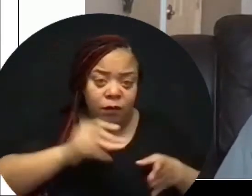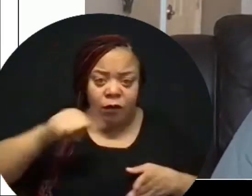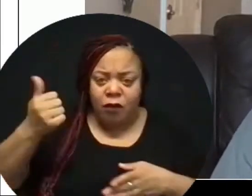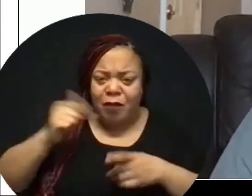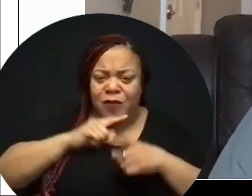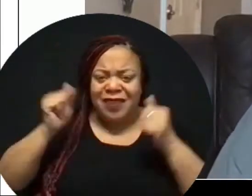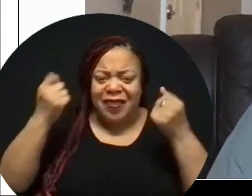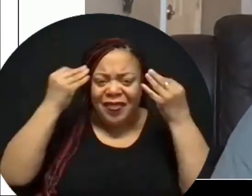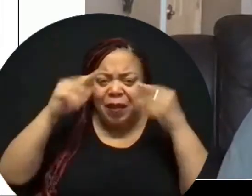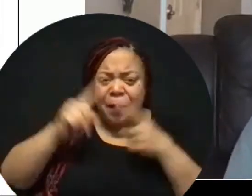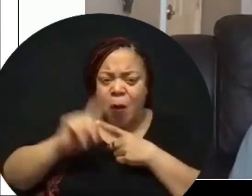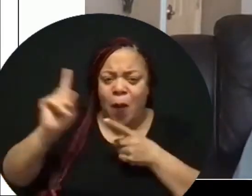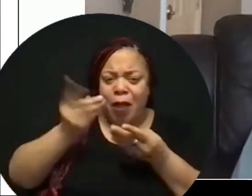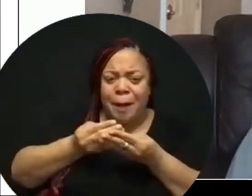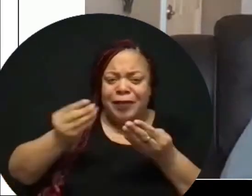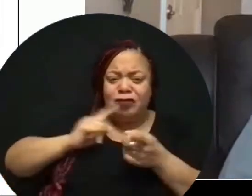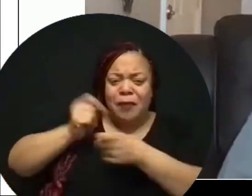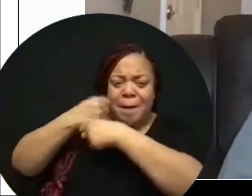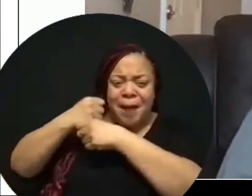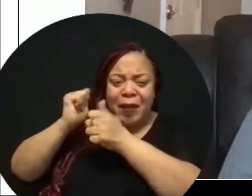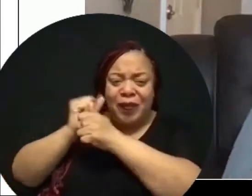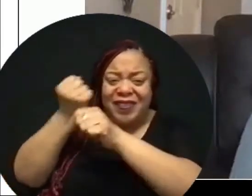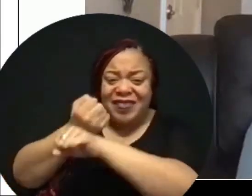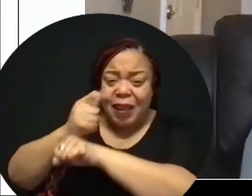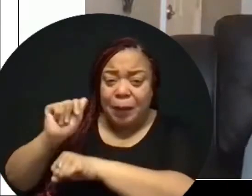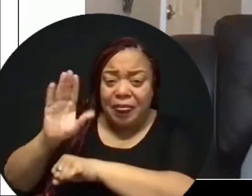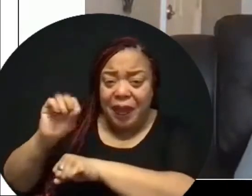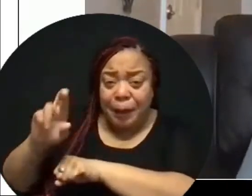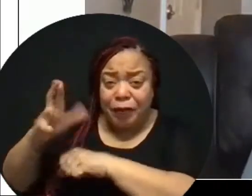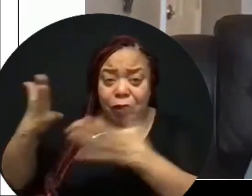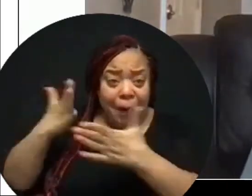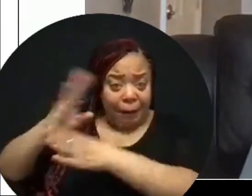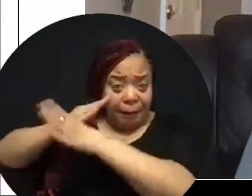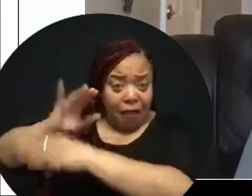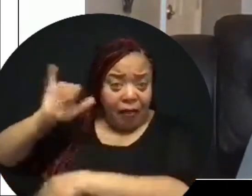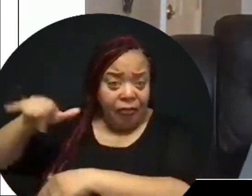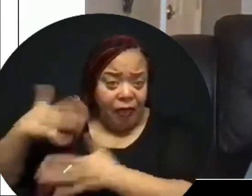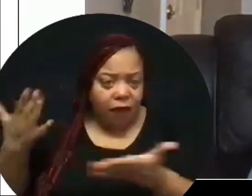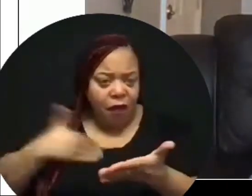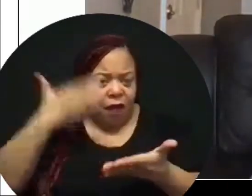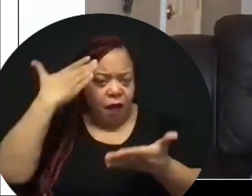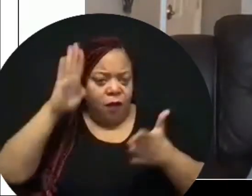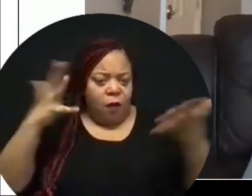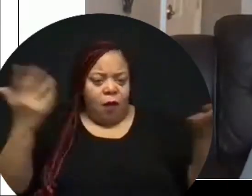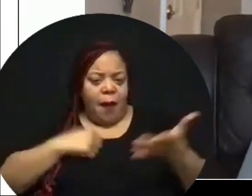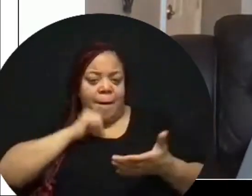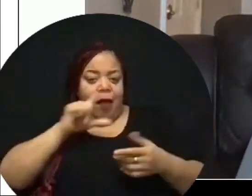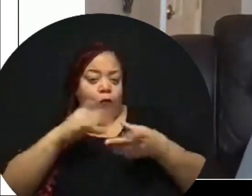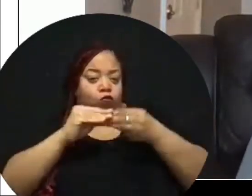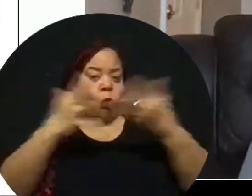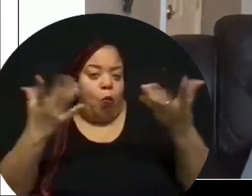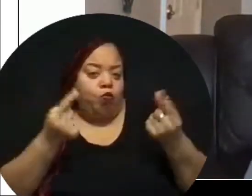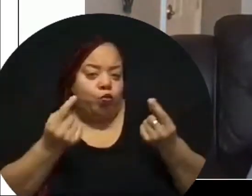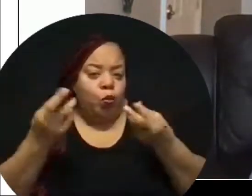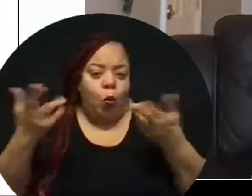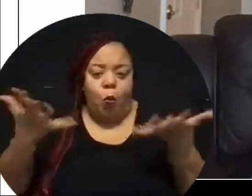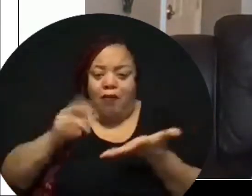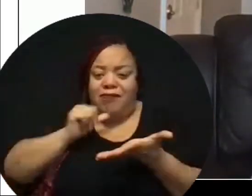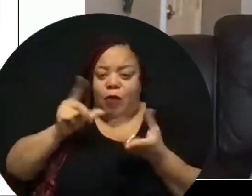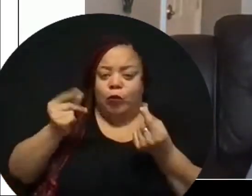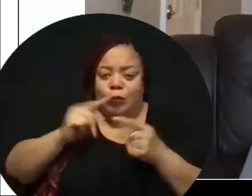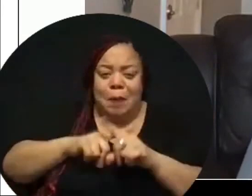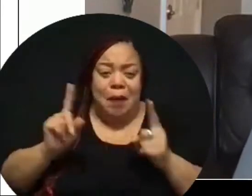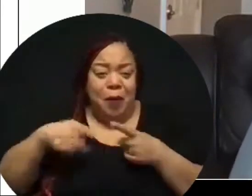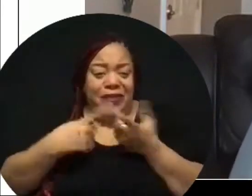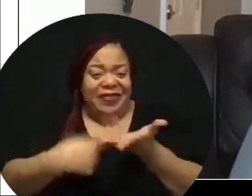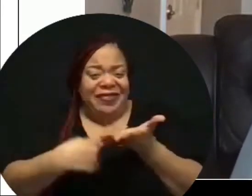And for one of the ways that, like, for example, FTP has done it is we combine things from on the ground tactics like we did in